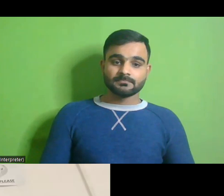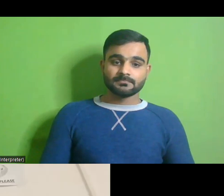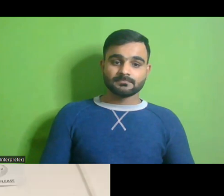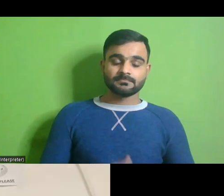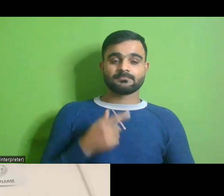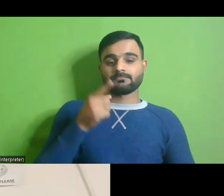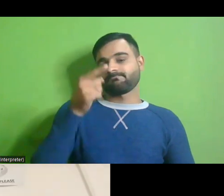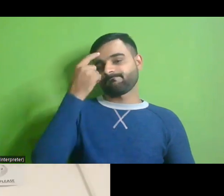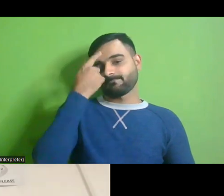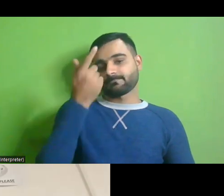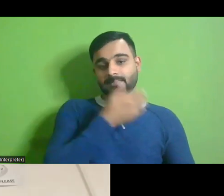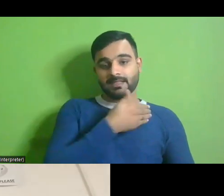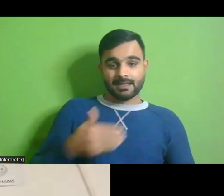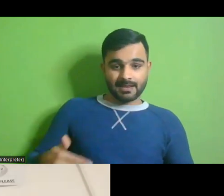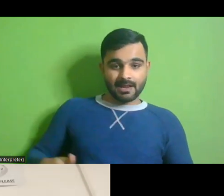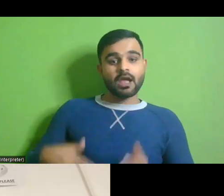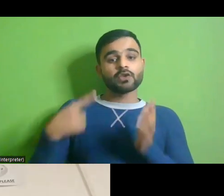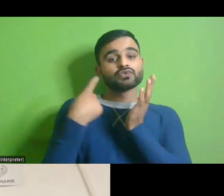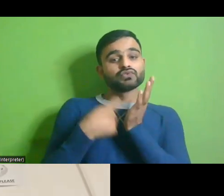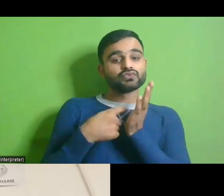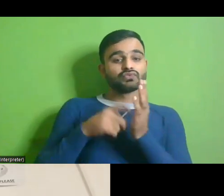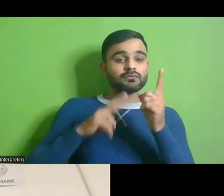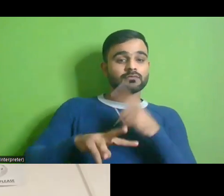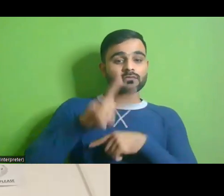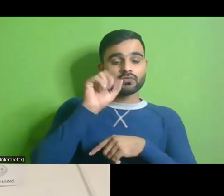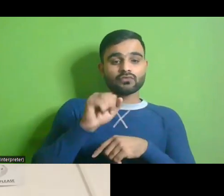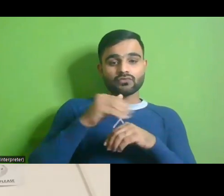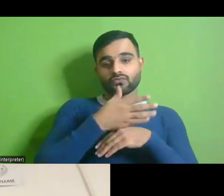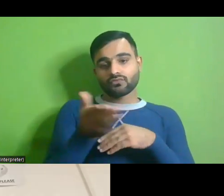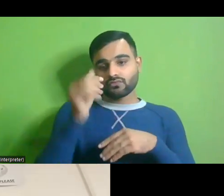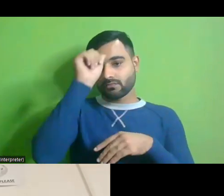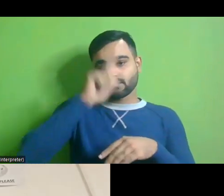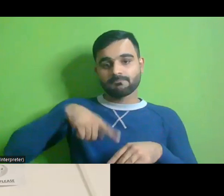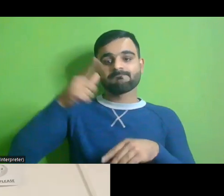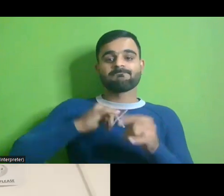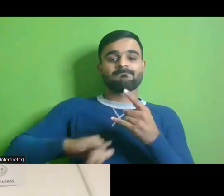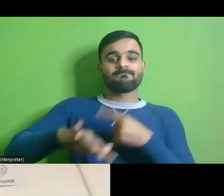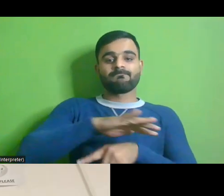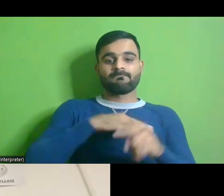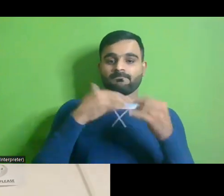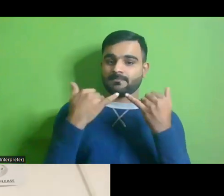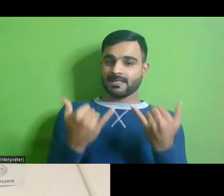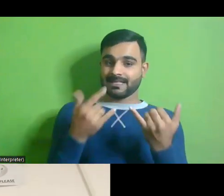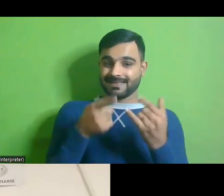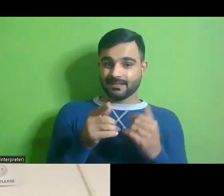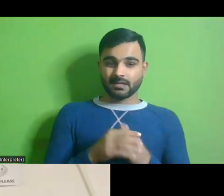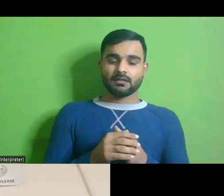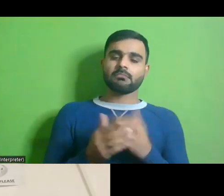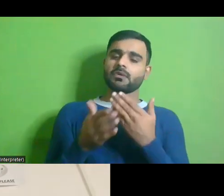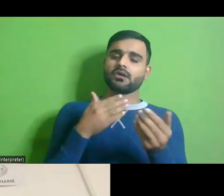I think, caste hierarchy and its values have pervaded, all of Indian society, right? And now this